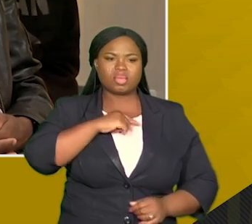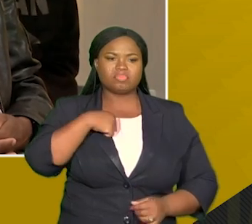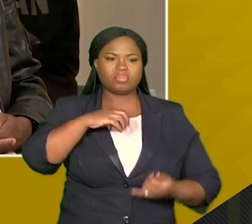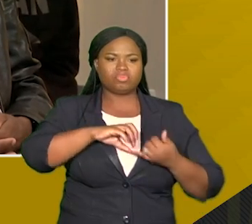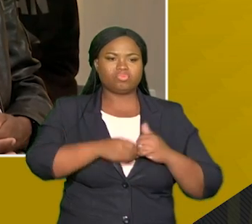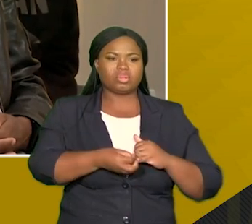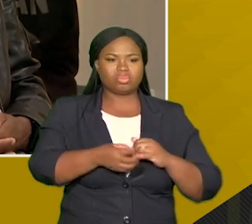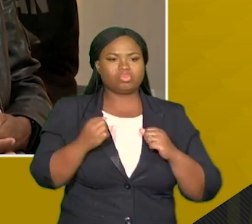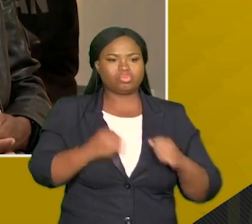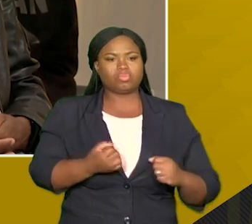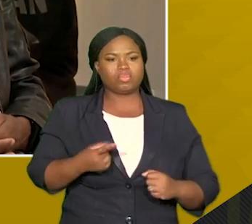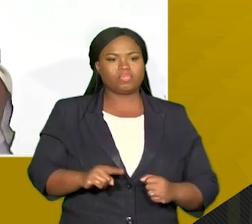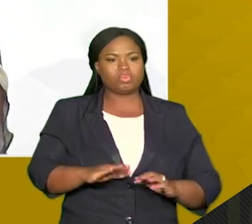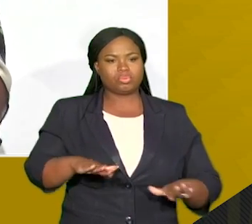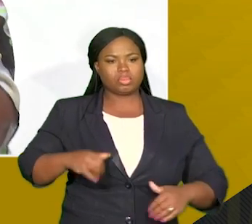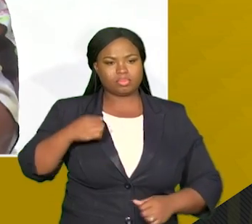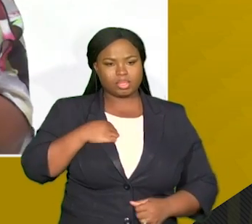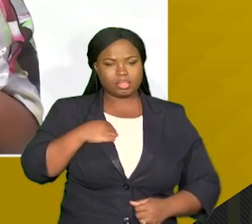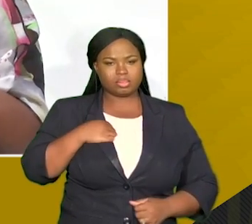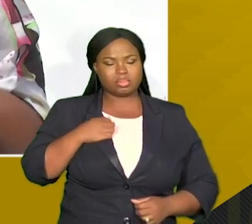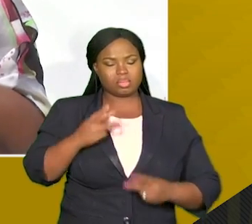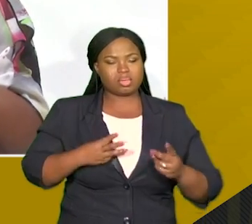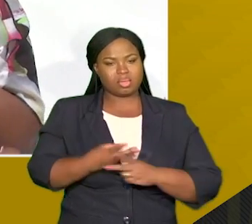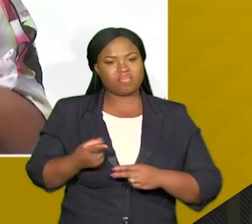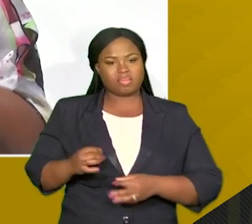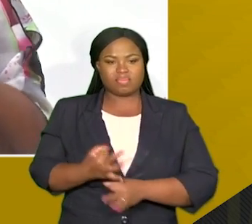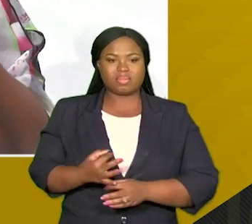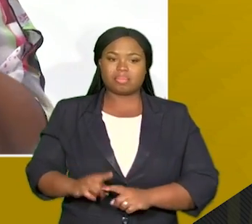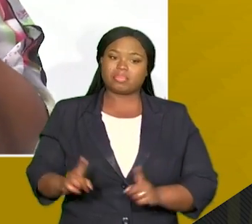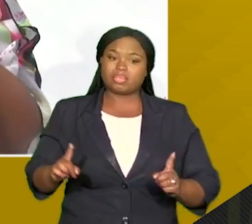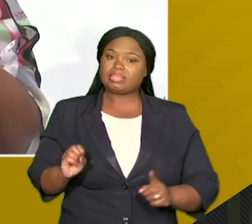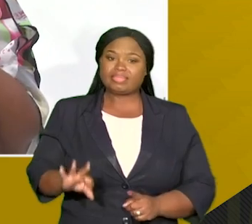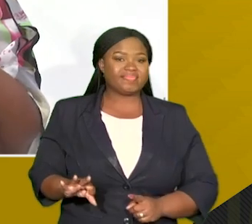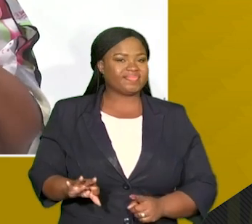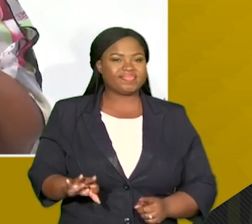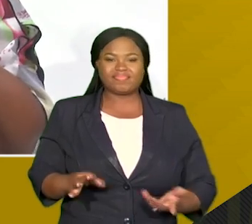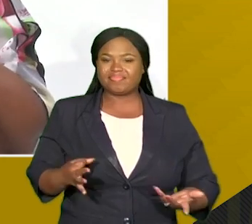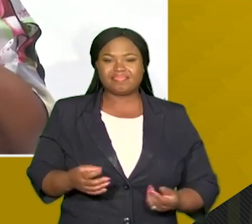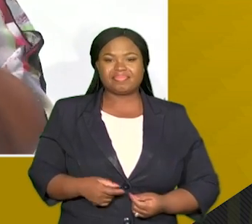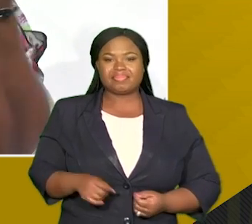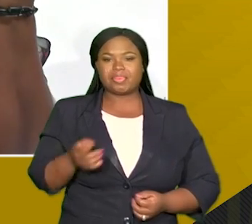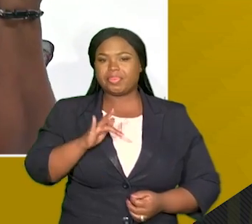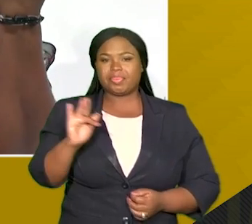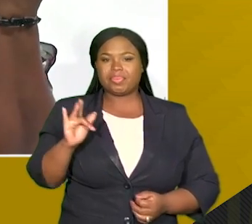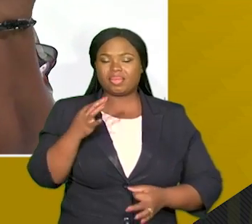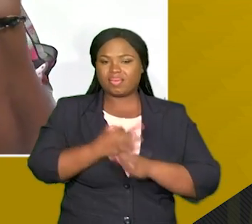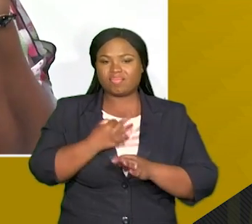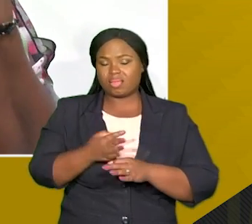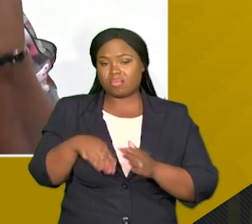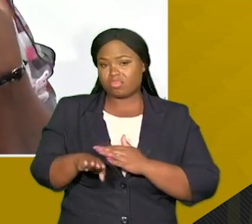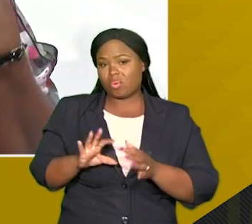to be strong for my kids. No baba endlini. Kodwa bona if they don't have somebody who can